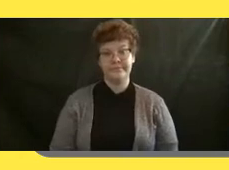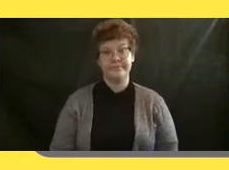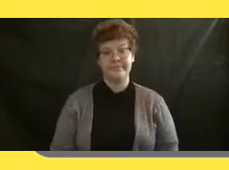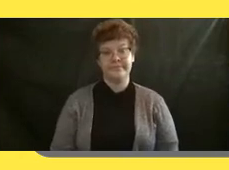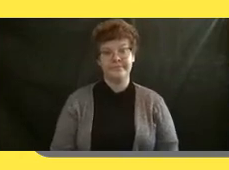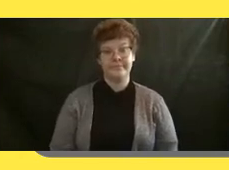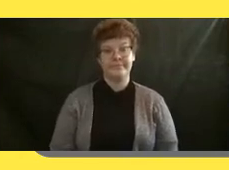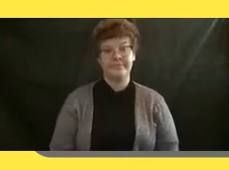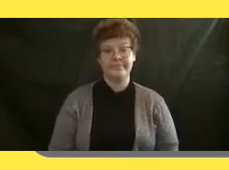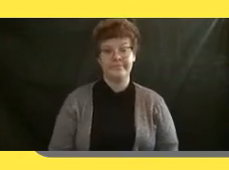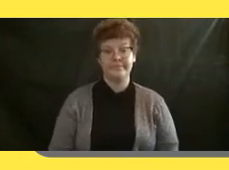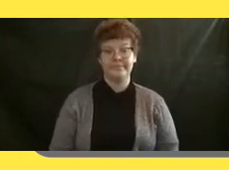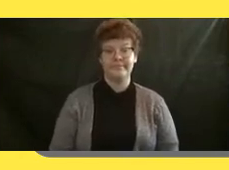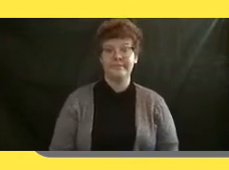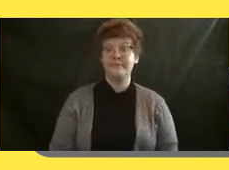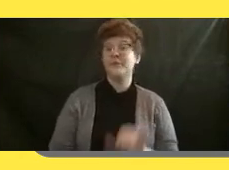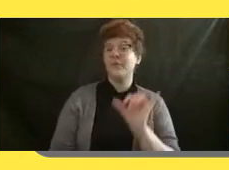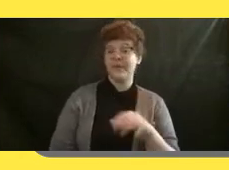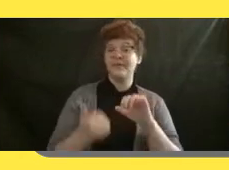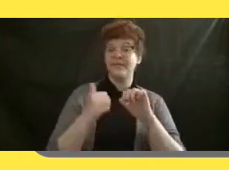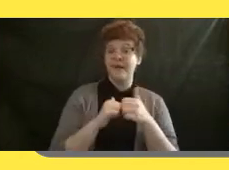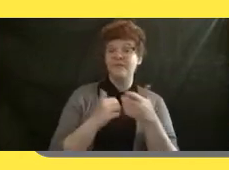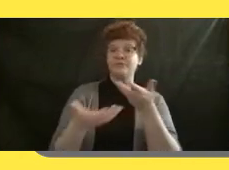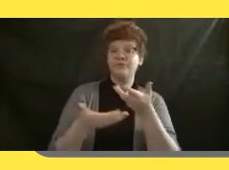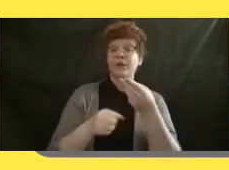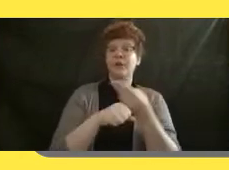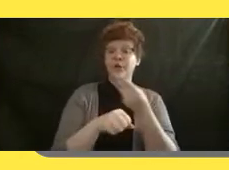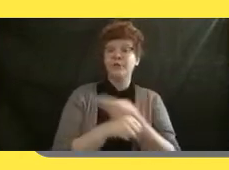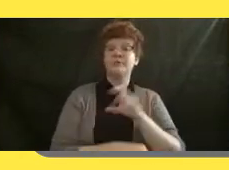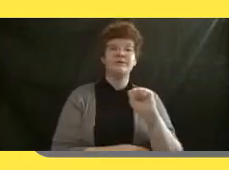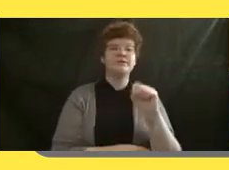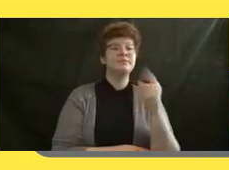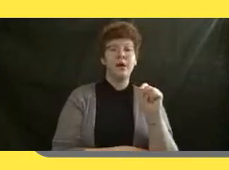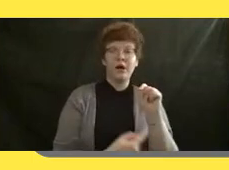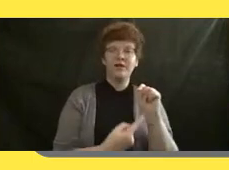So that's working with spot colors, which are also known as Pantone colors.